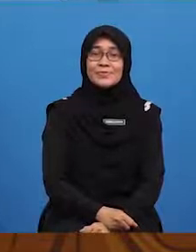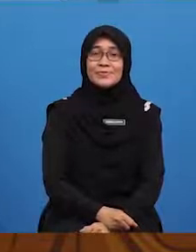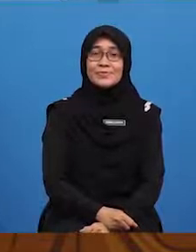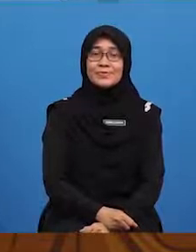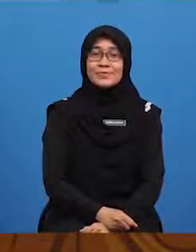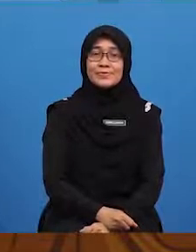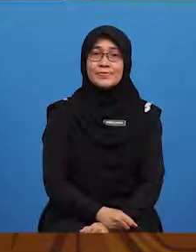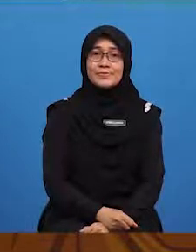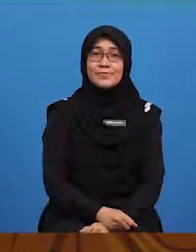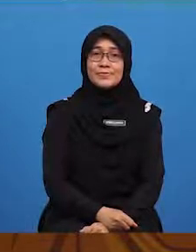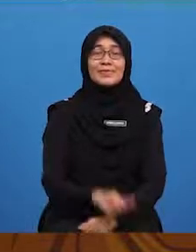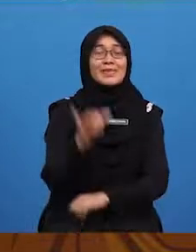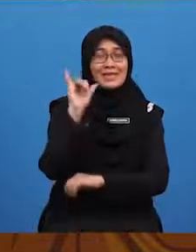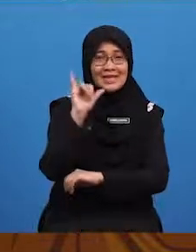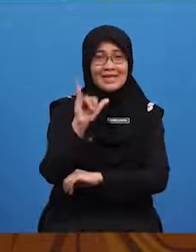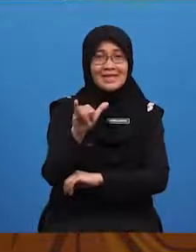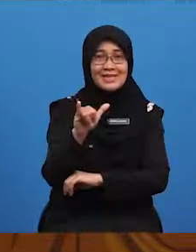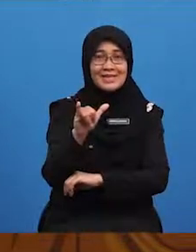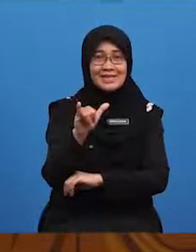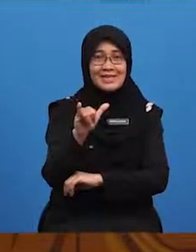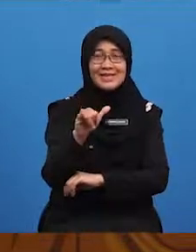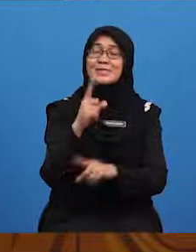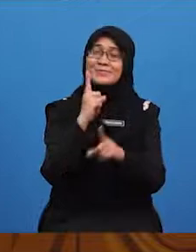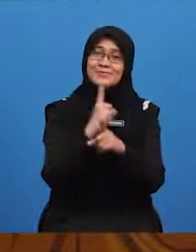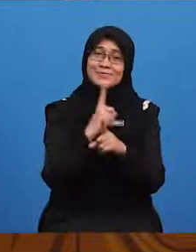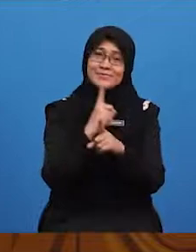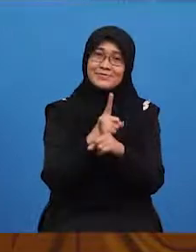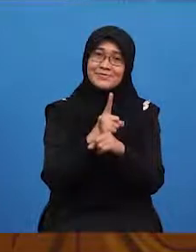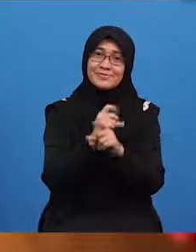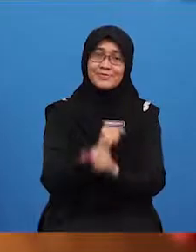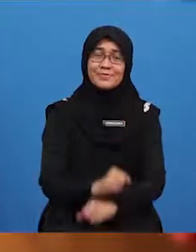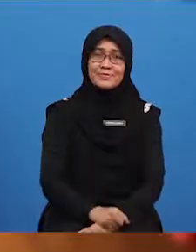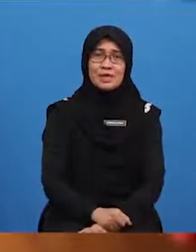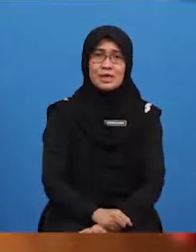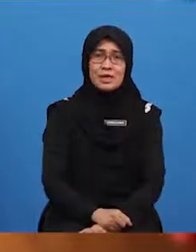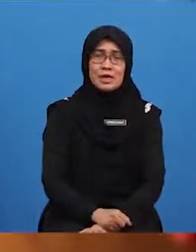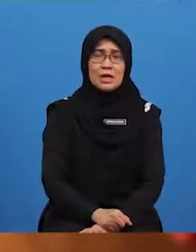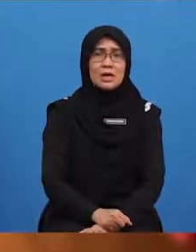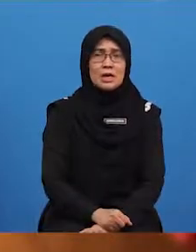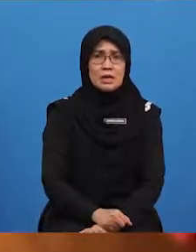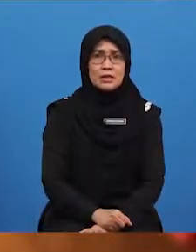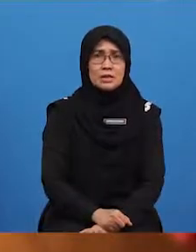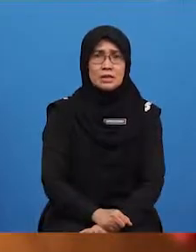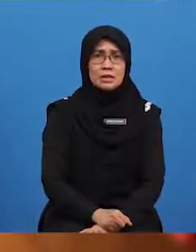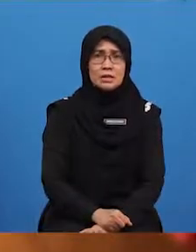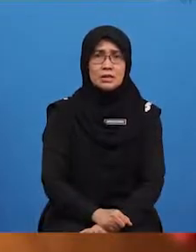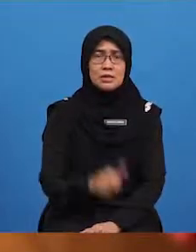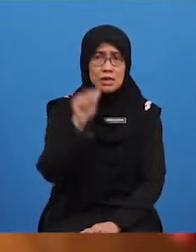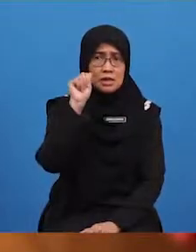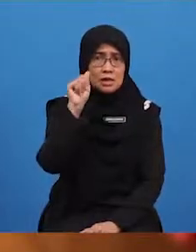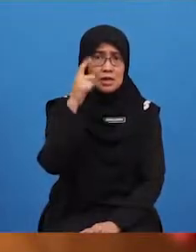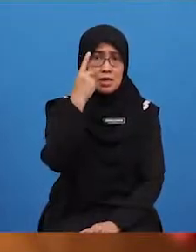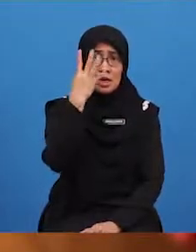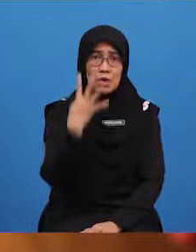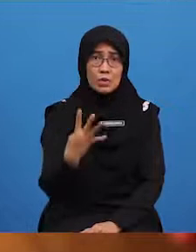have 15 minutes more to 3 o'clock. Yes, that's correct,